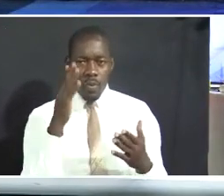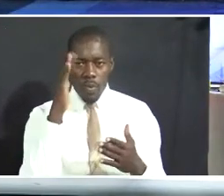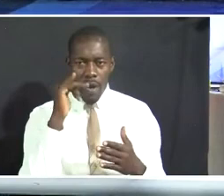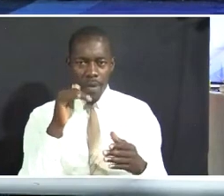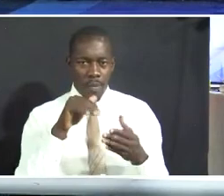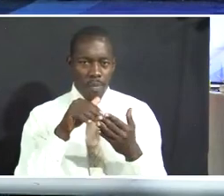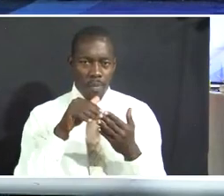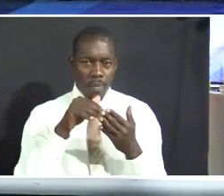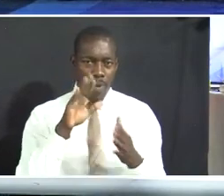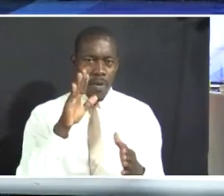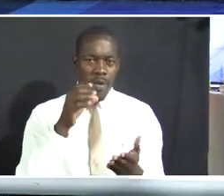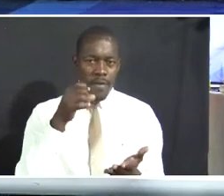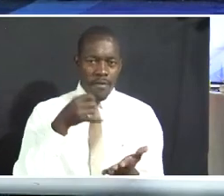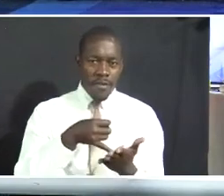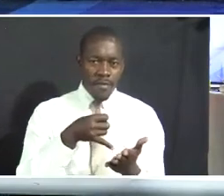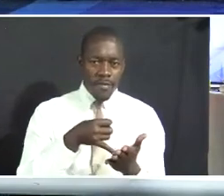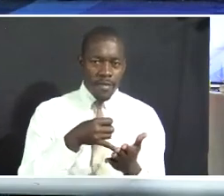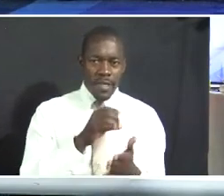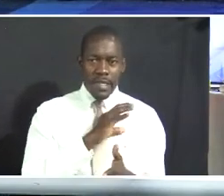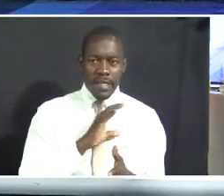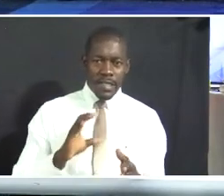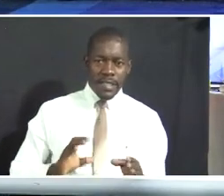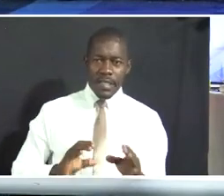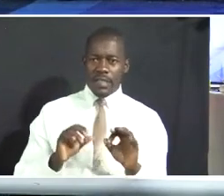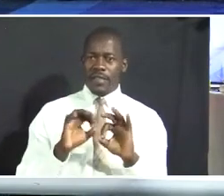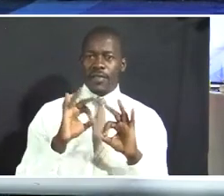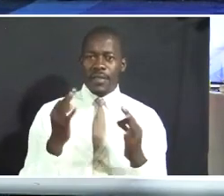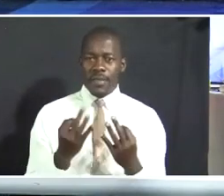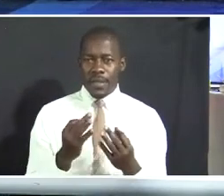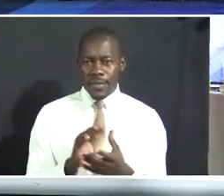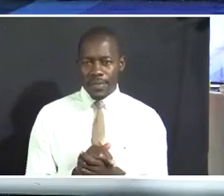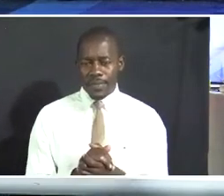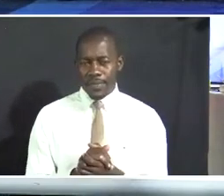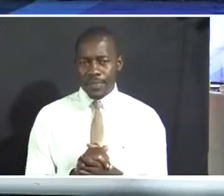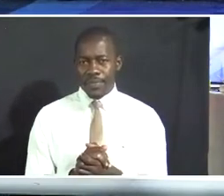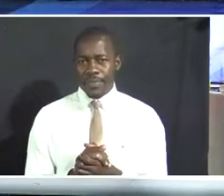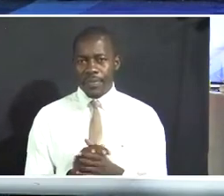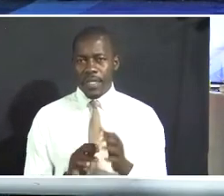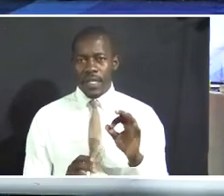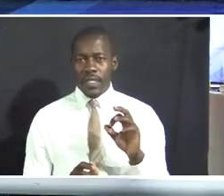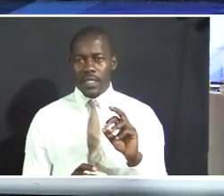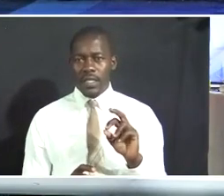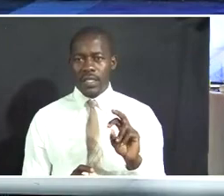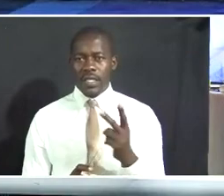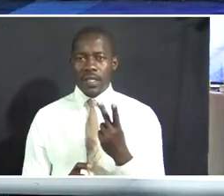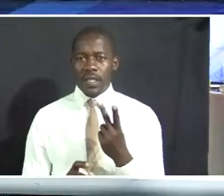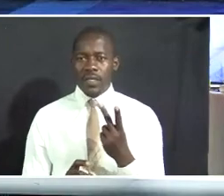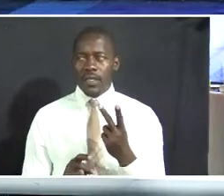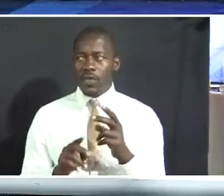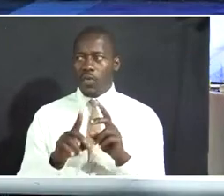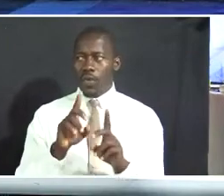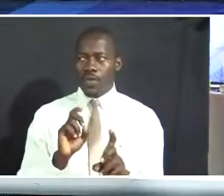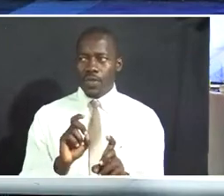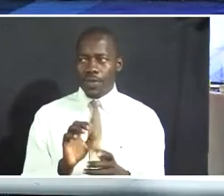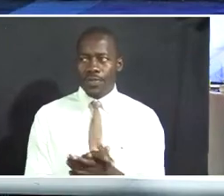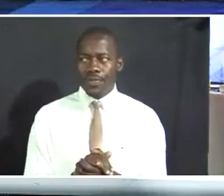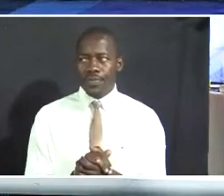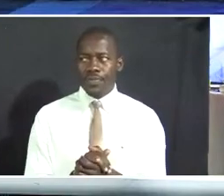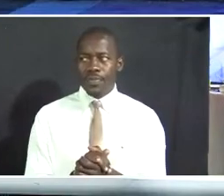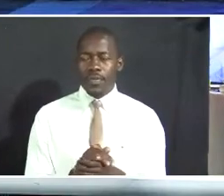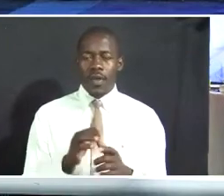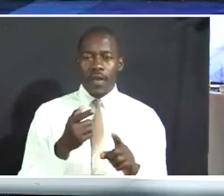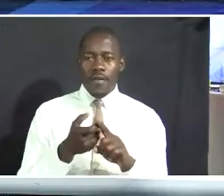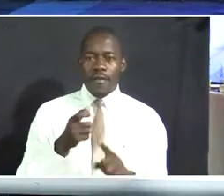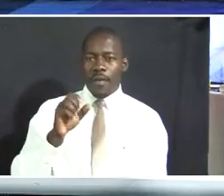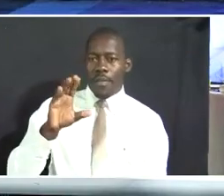children? That's the first question. Can I go to the second one? So let me go to the second one. This is from